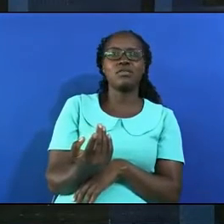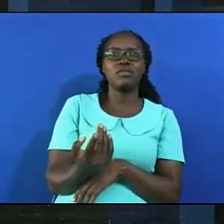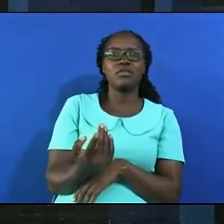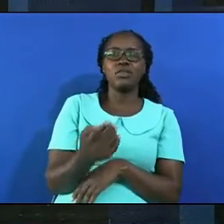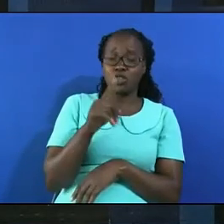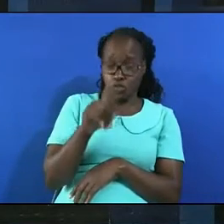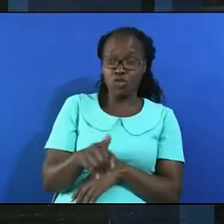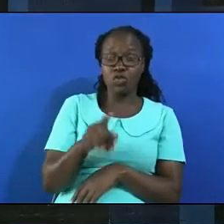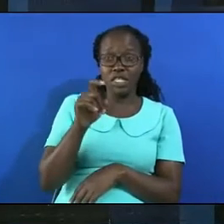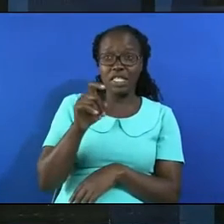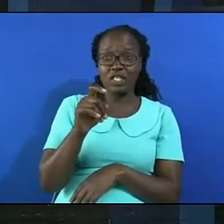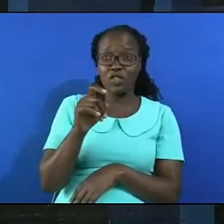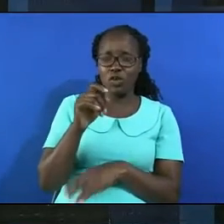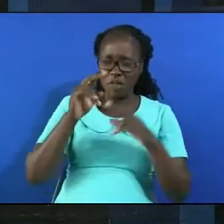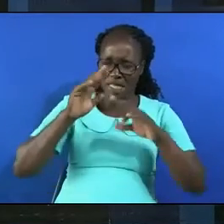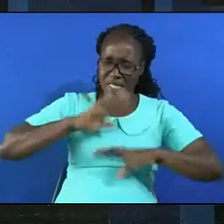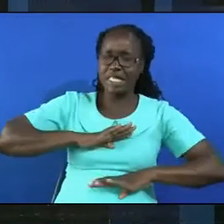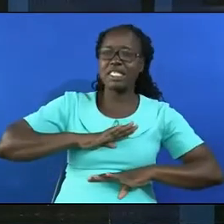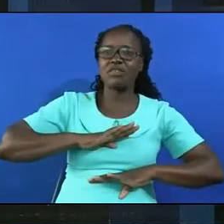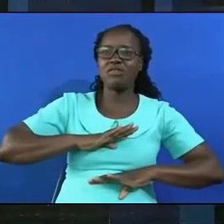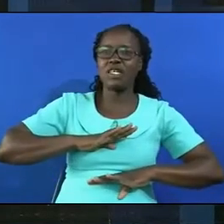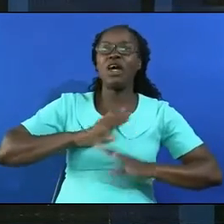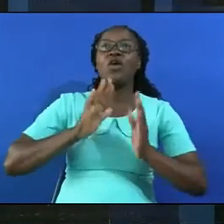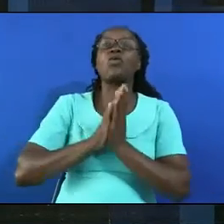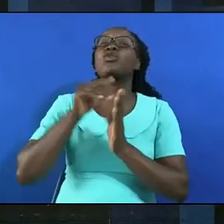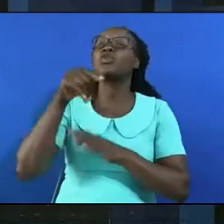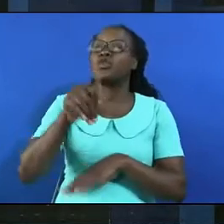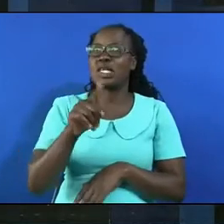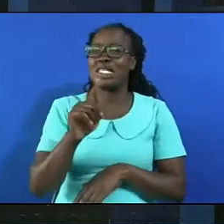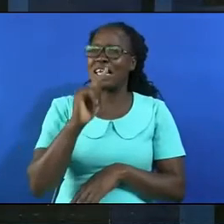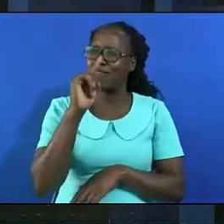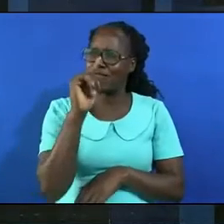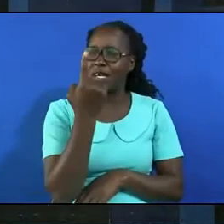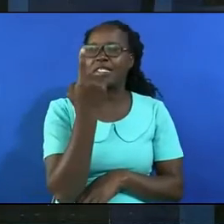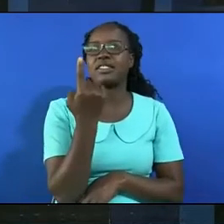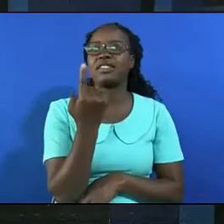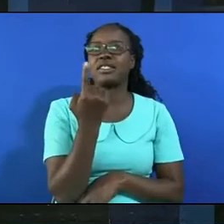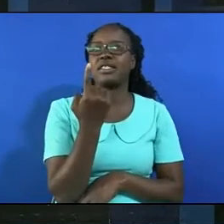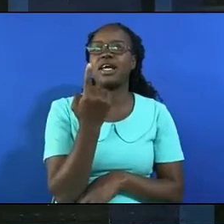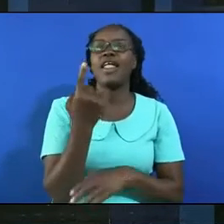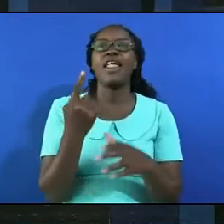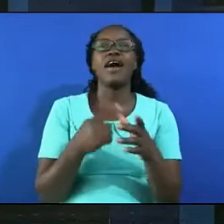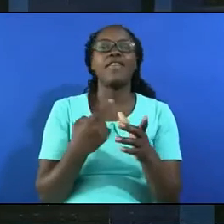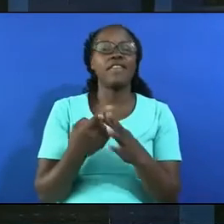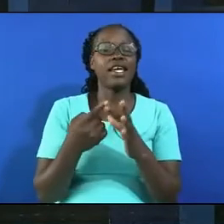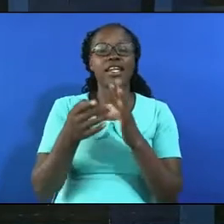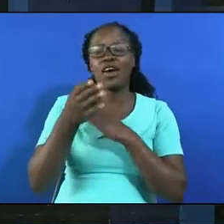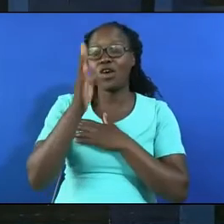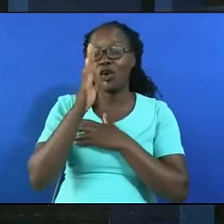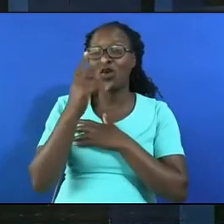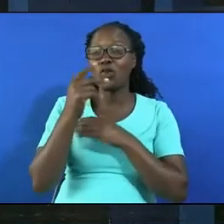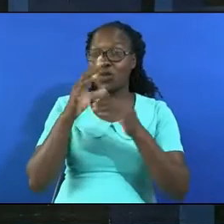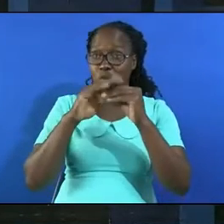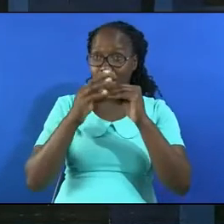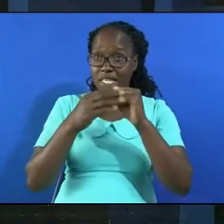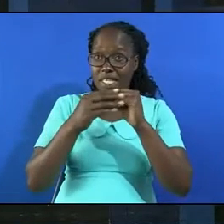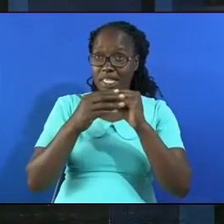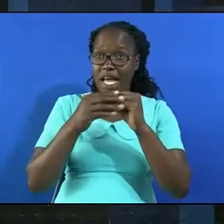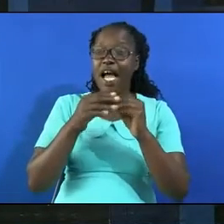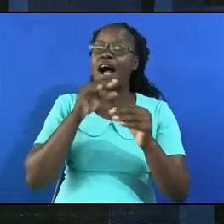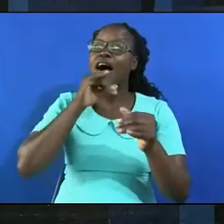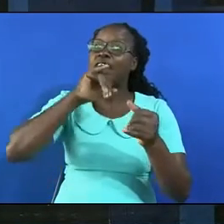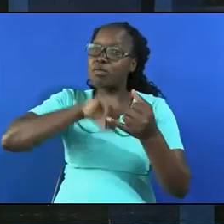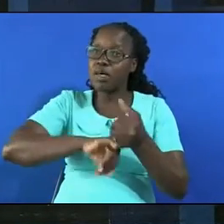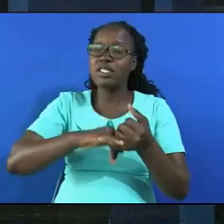You need to be satisfied with yourself first. And then God, who creates